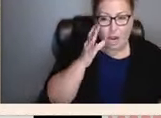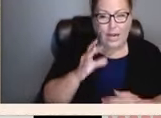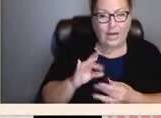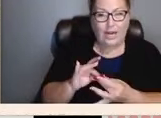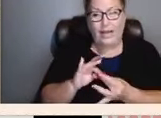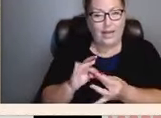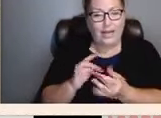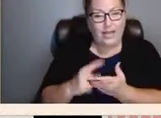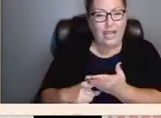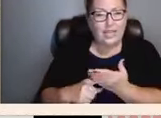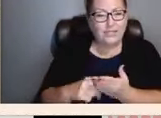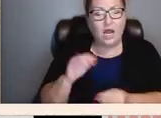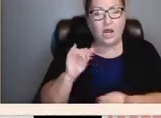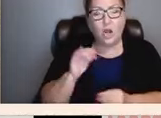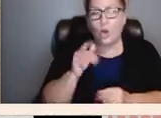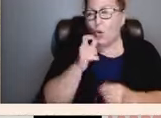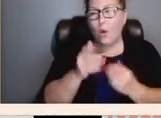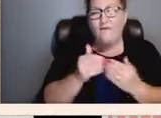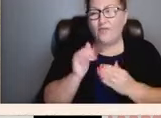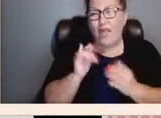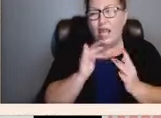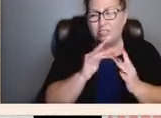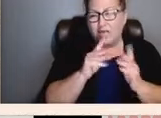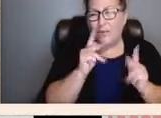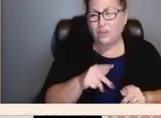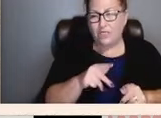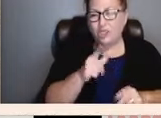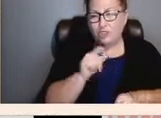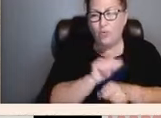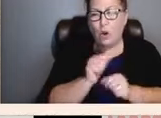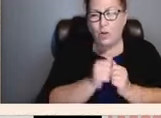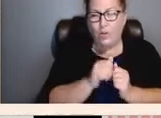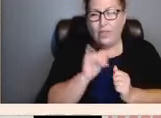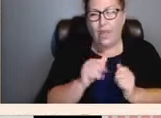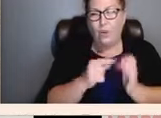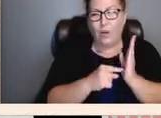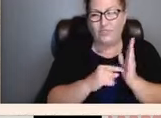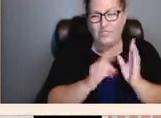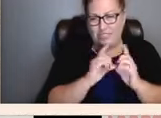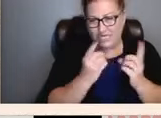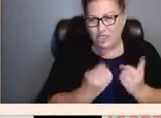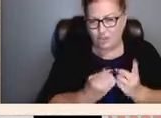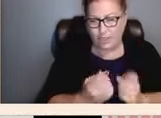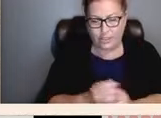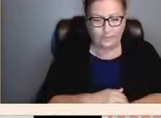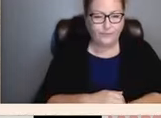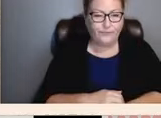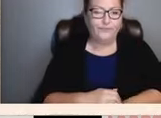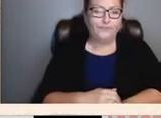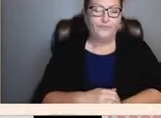that you're working with that represents the district.